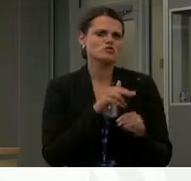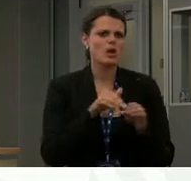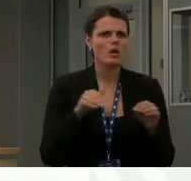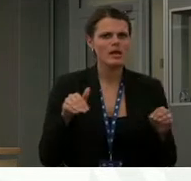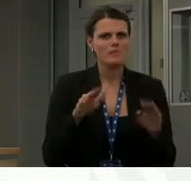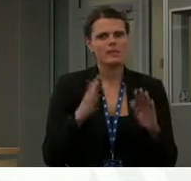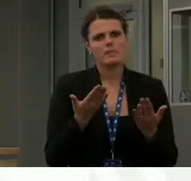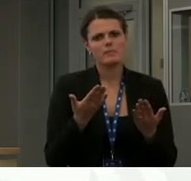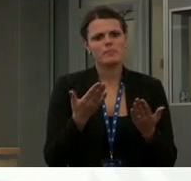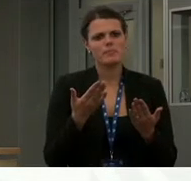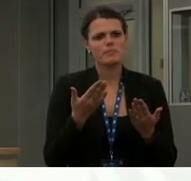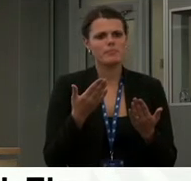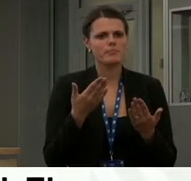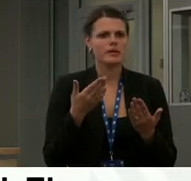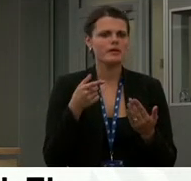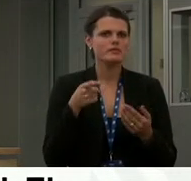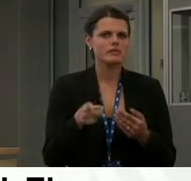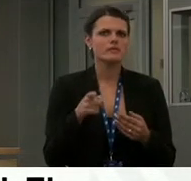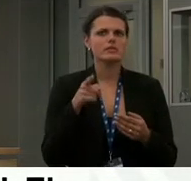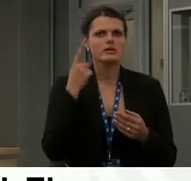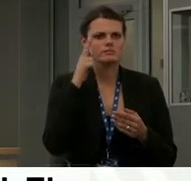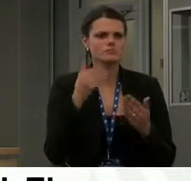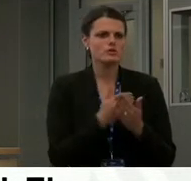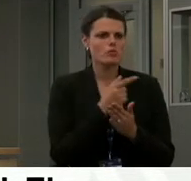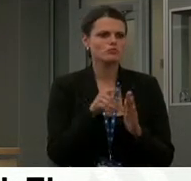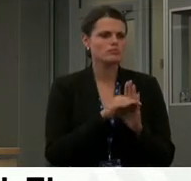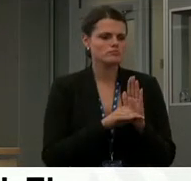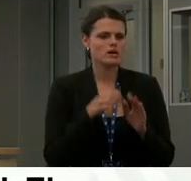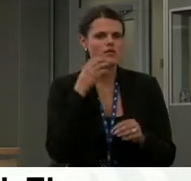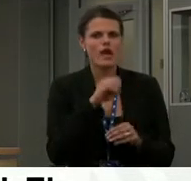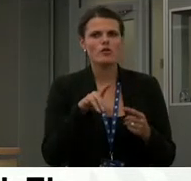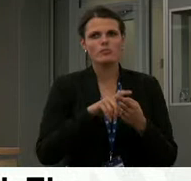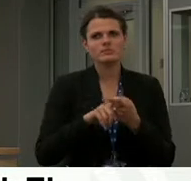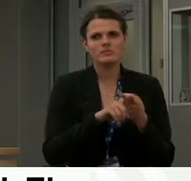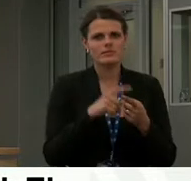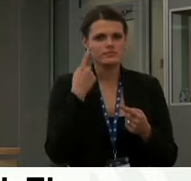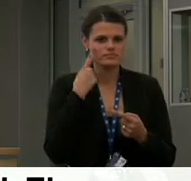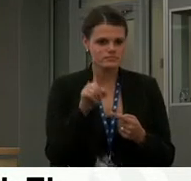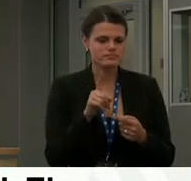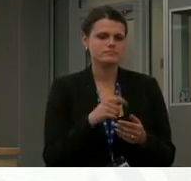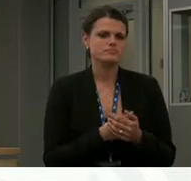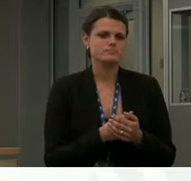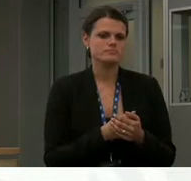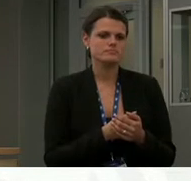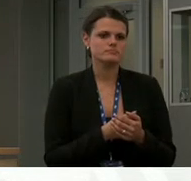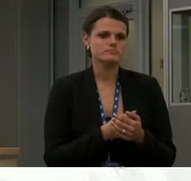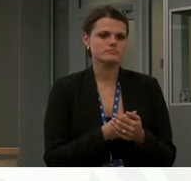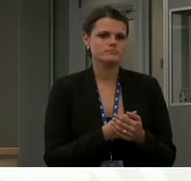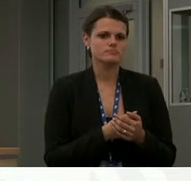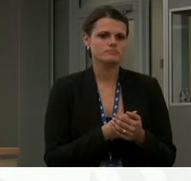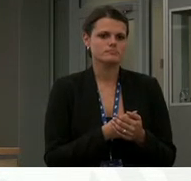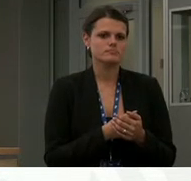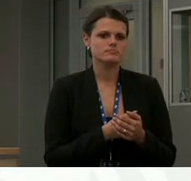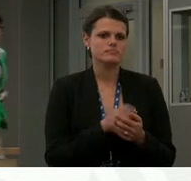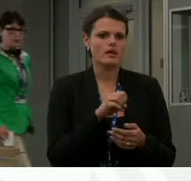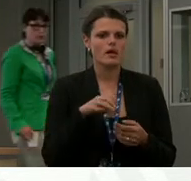this shift was endorsed by states when they ratified the UN Convention. Shift was, the EU